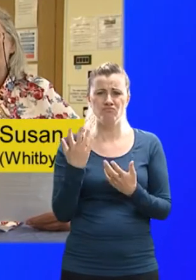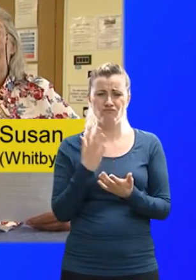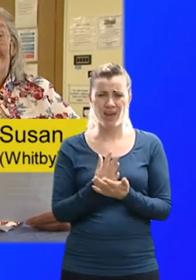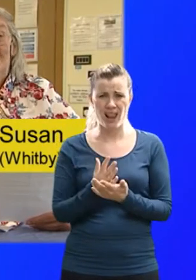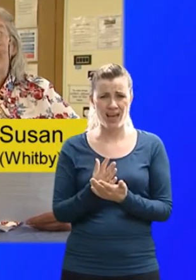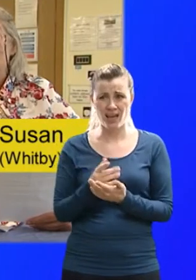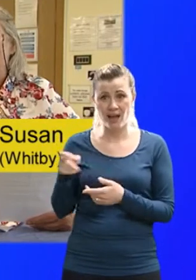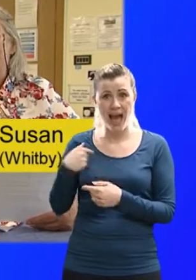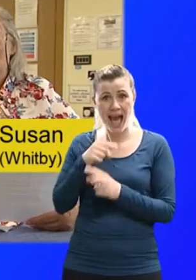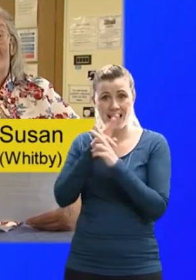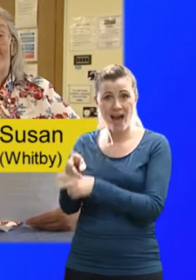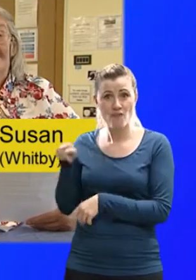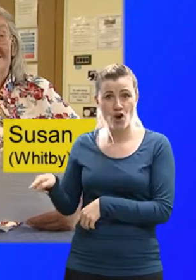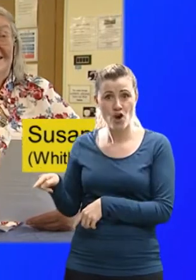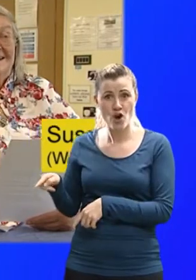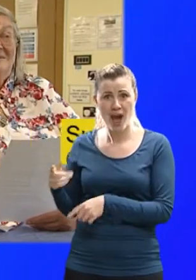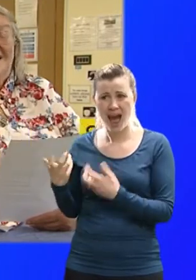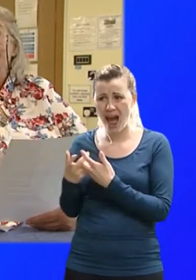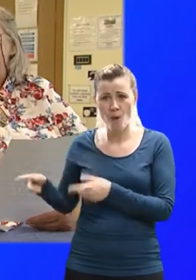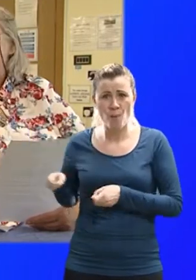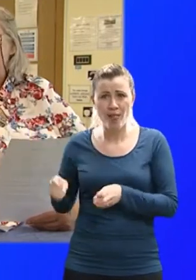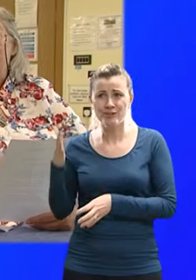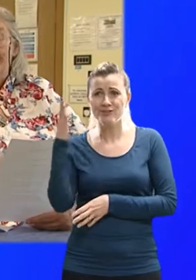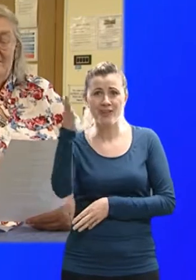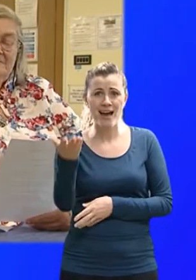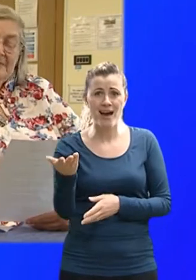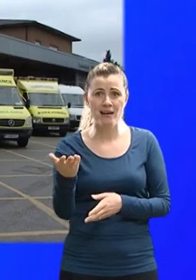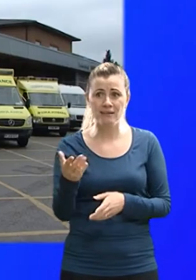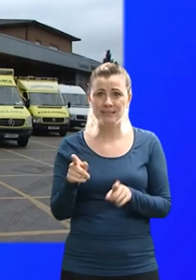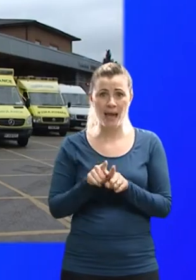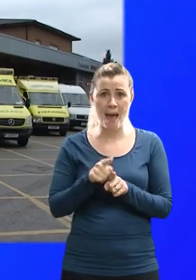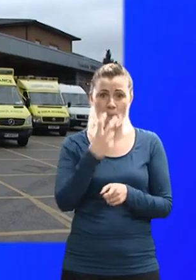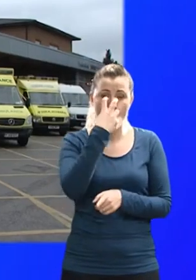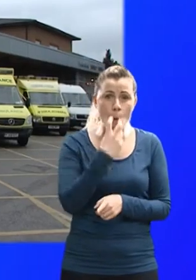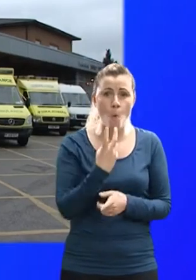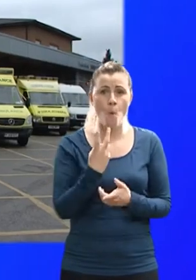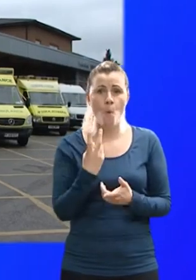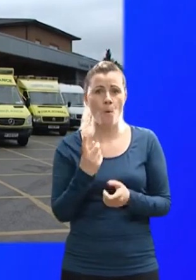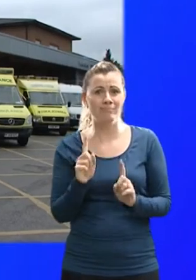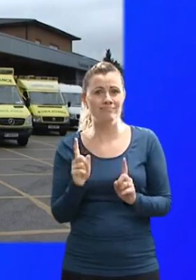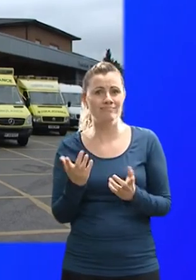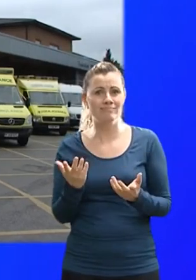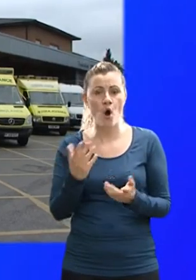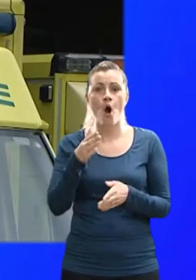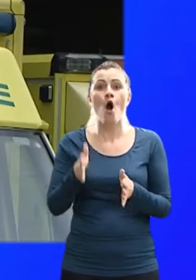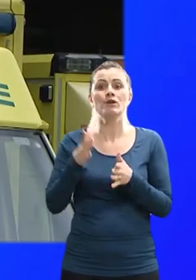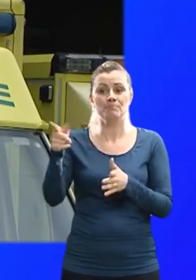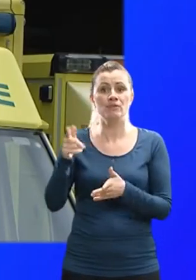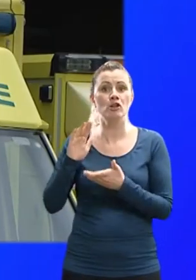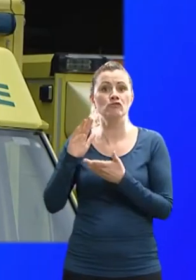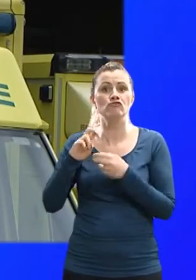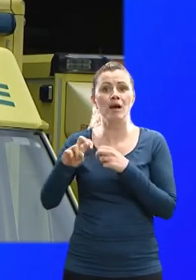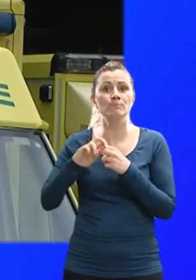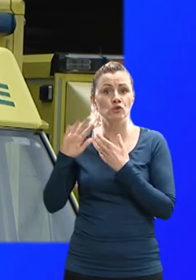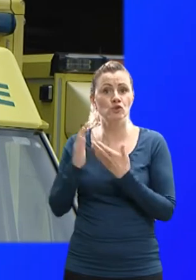whether you're in a wheelchair or elderly and frail. The hospital transport service took